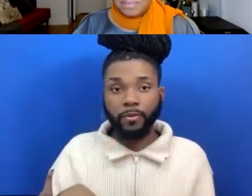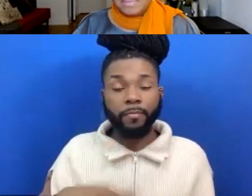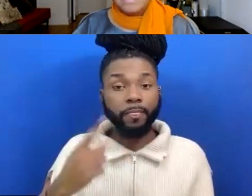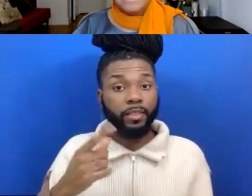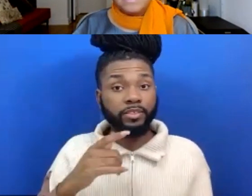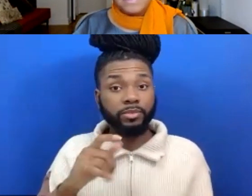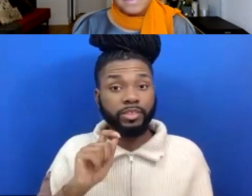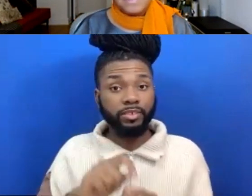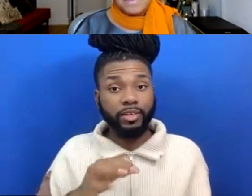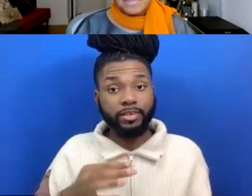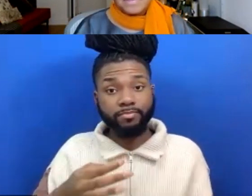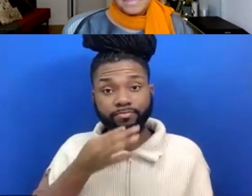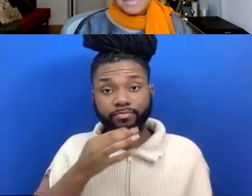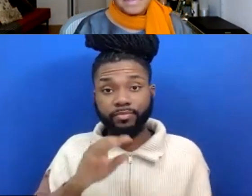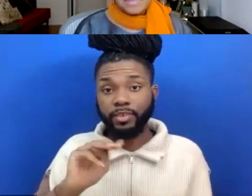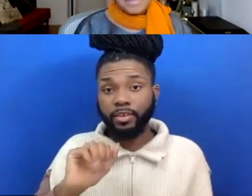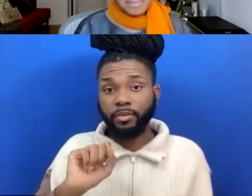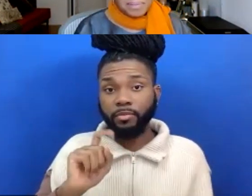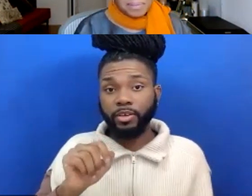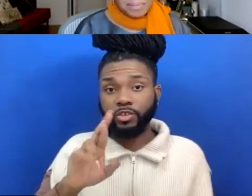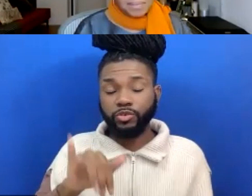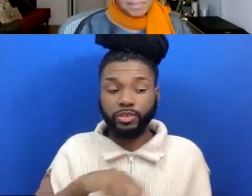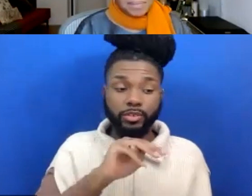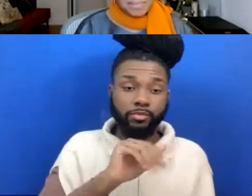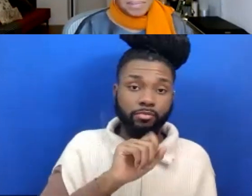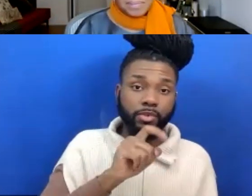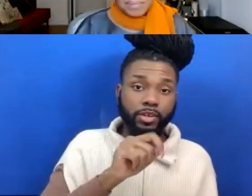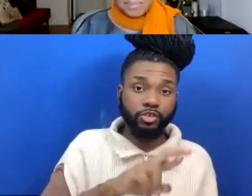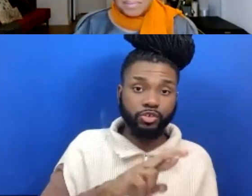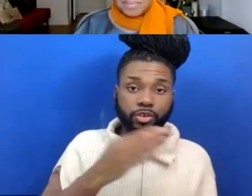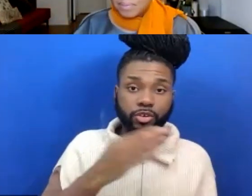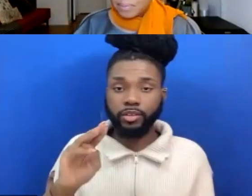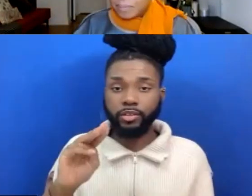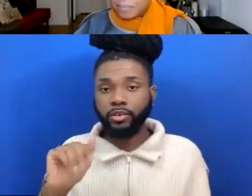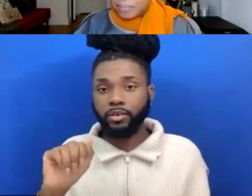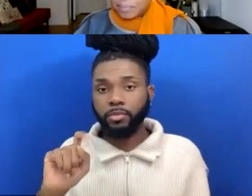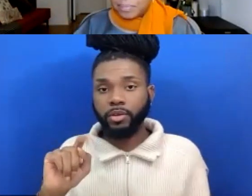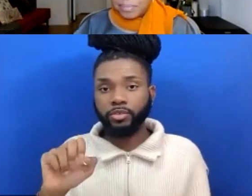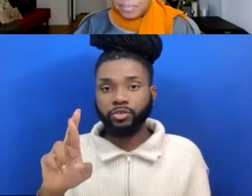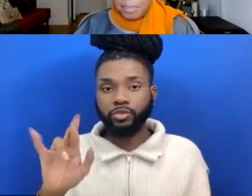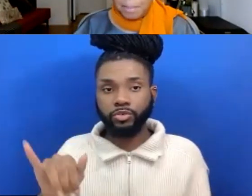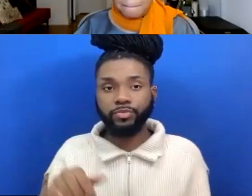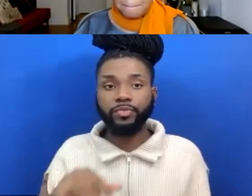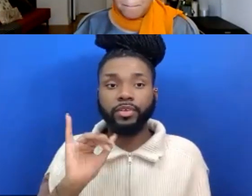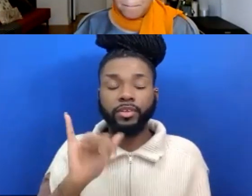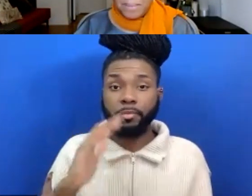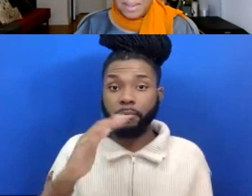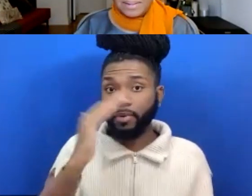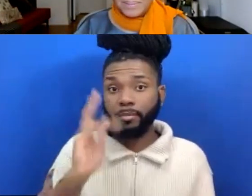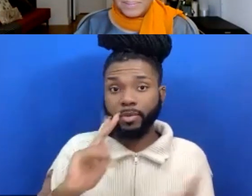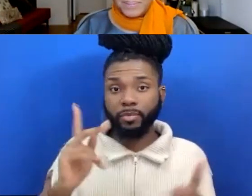mastery, the term master and mastery is a structure that Black folks haven't had a lot of access